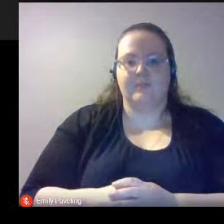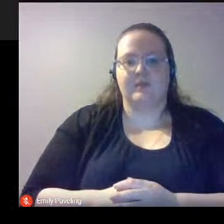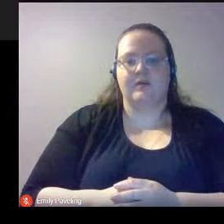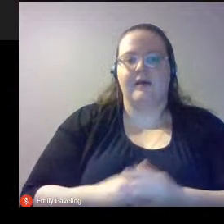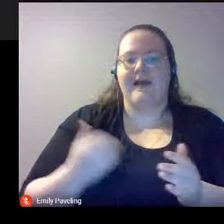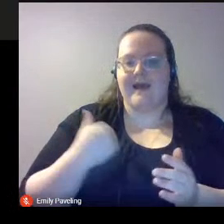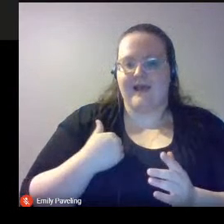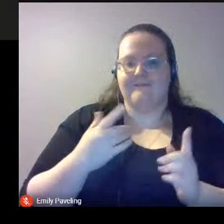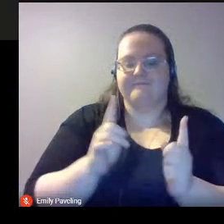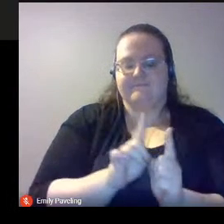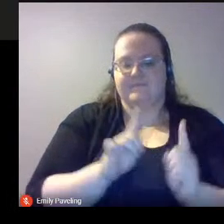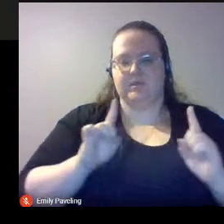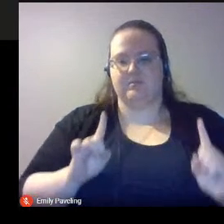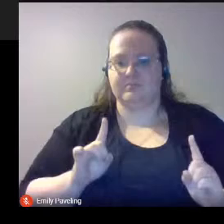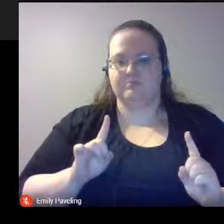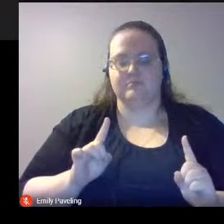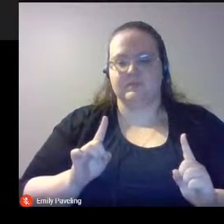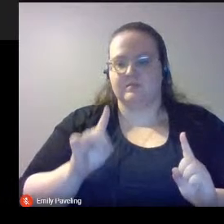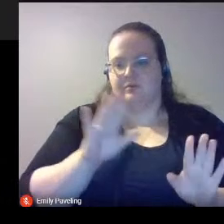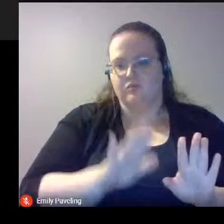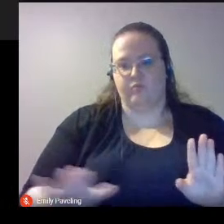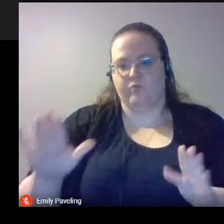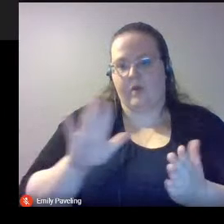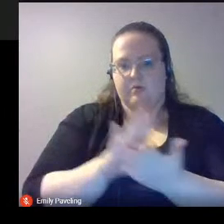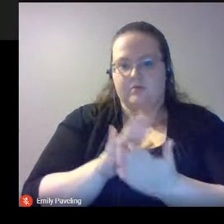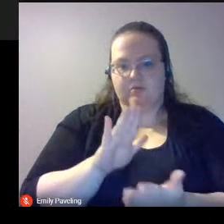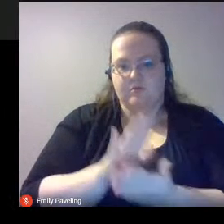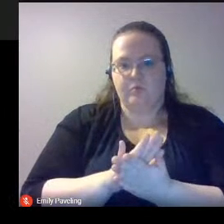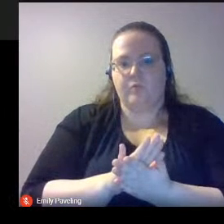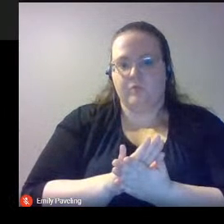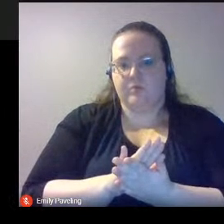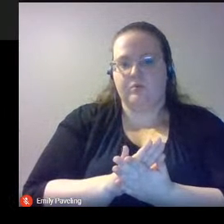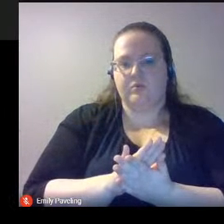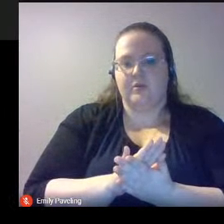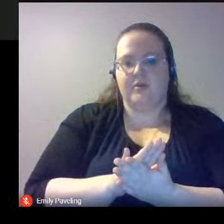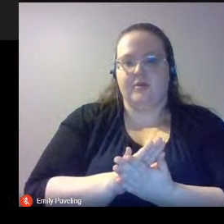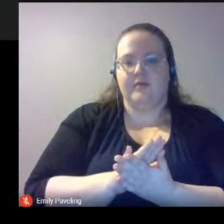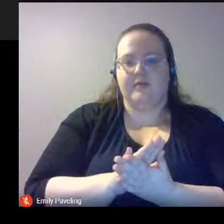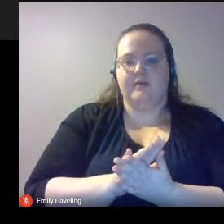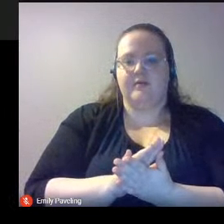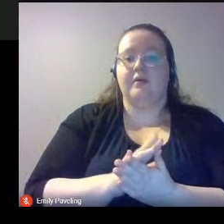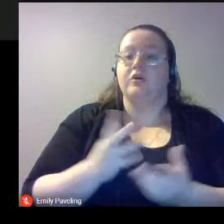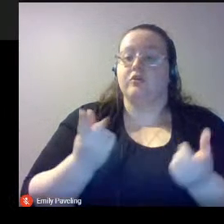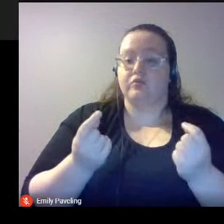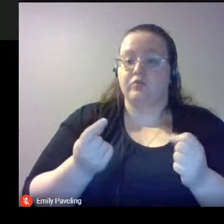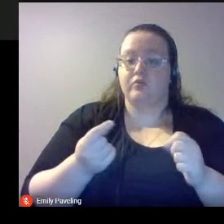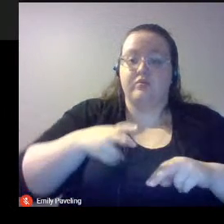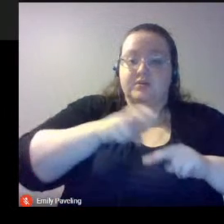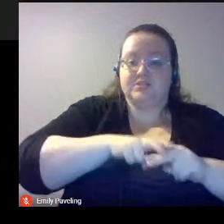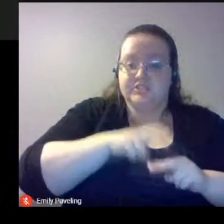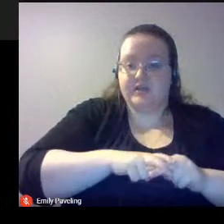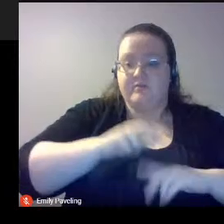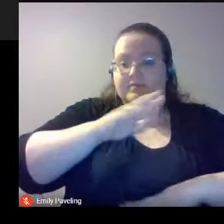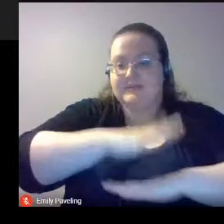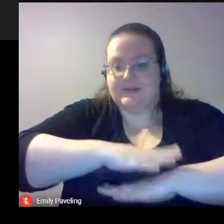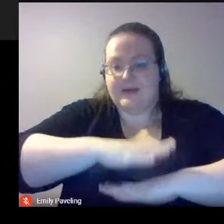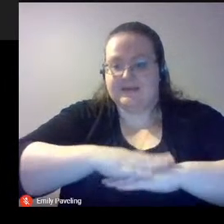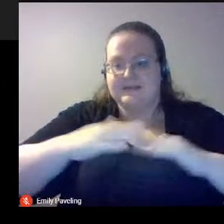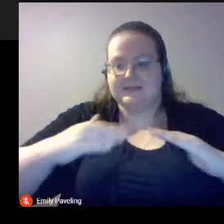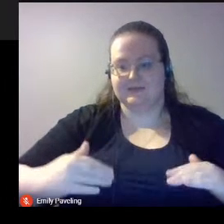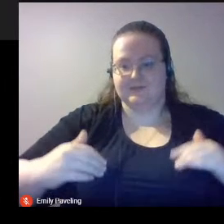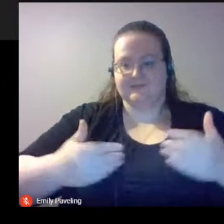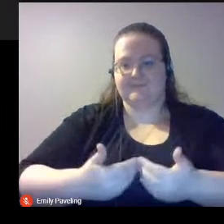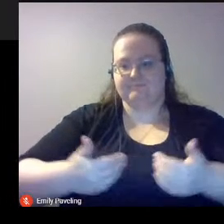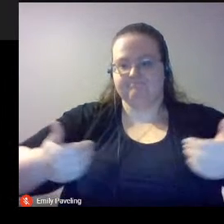schools. First and foremost, increasing the physical distancing between chairs, desks, tables, and other furniture throughout the school in